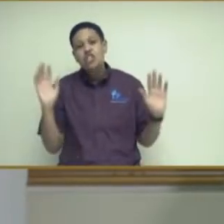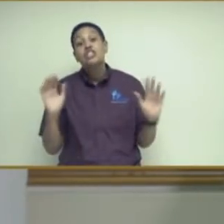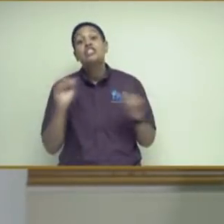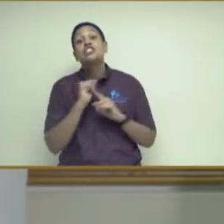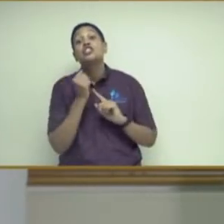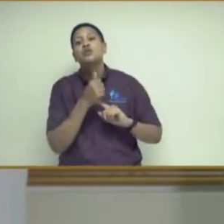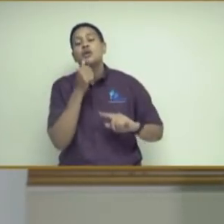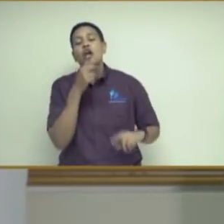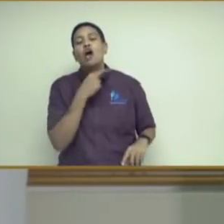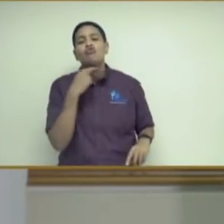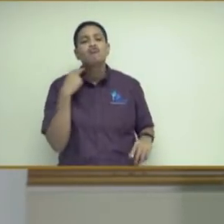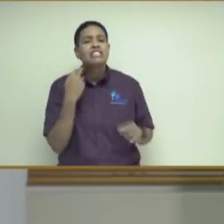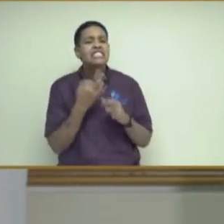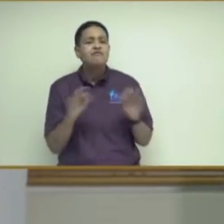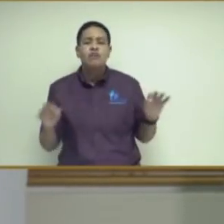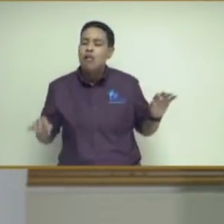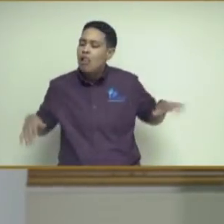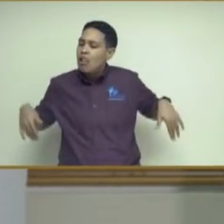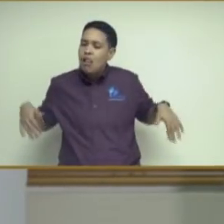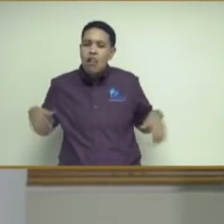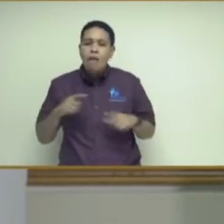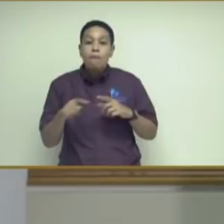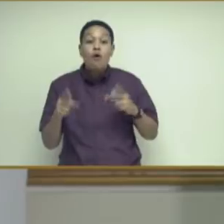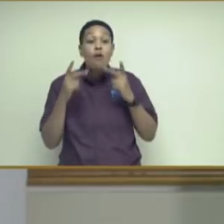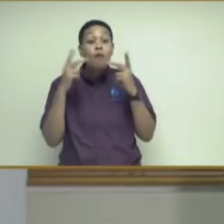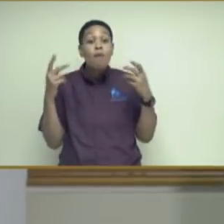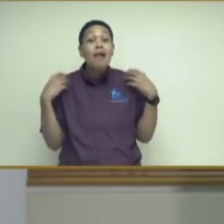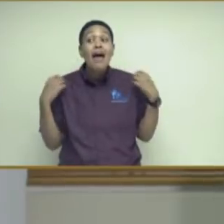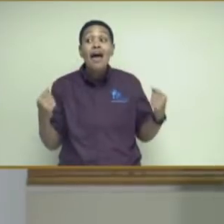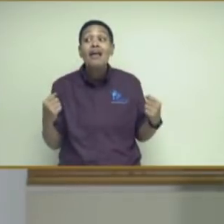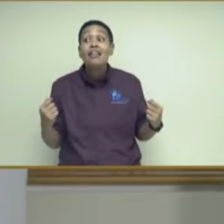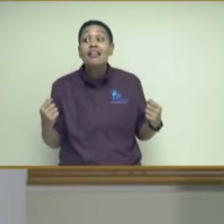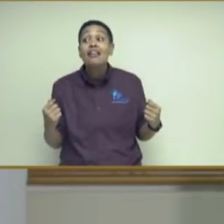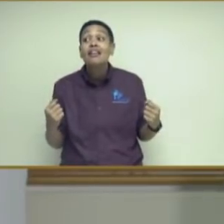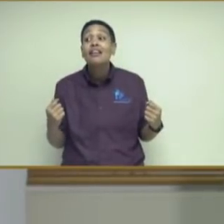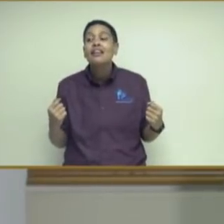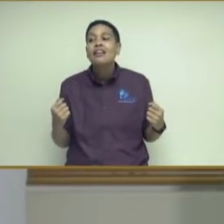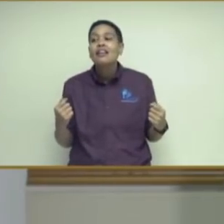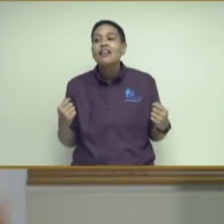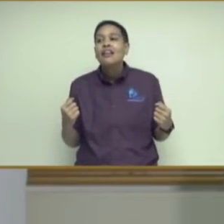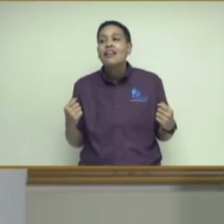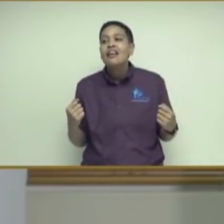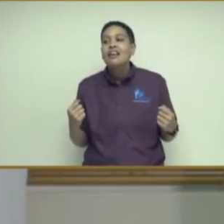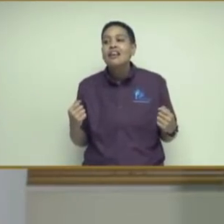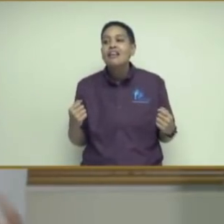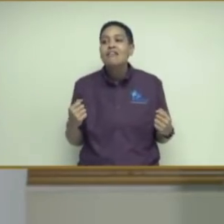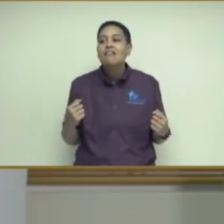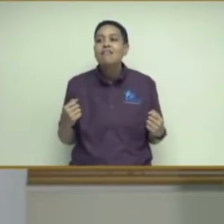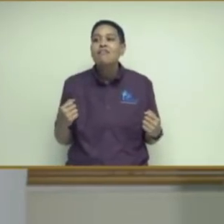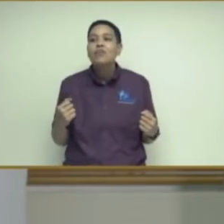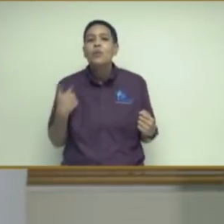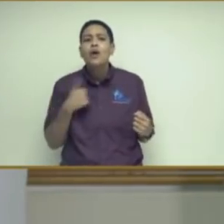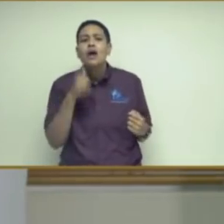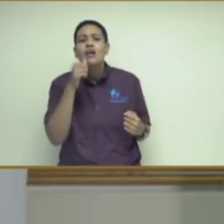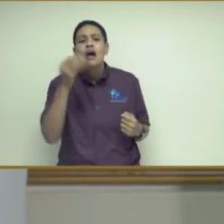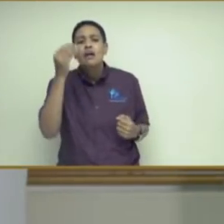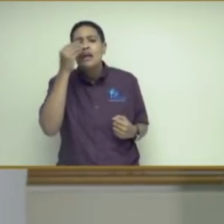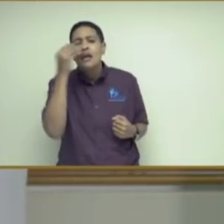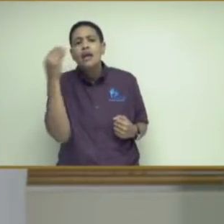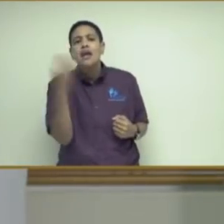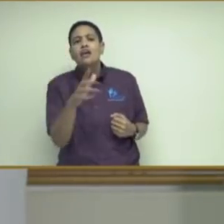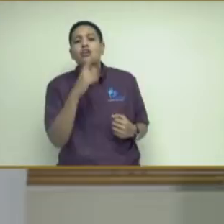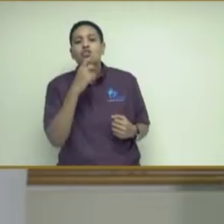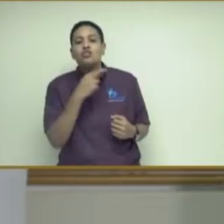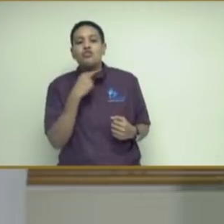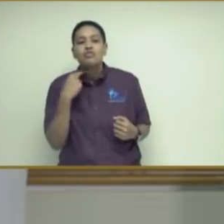not risk-free, but we have not in public health we're not ignorant to the risks that exist.